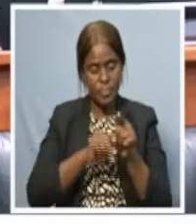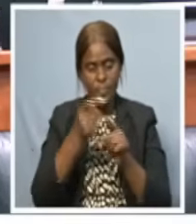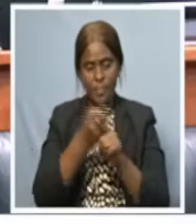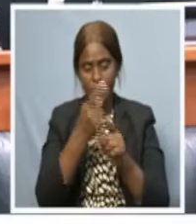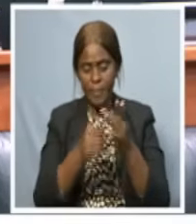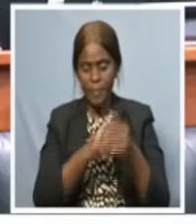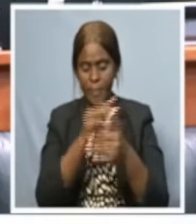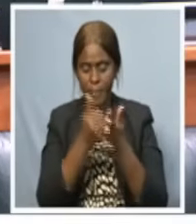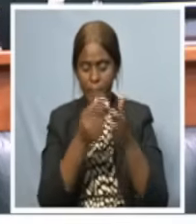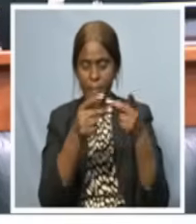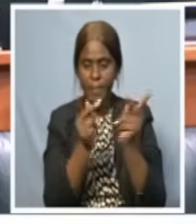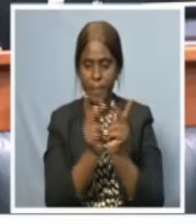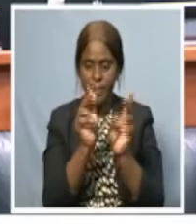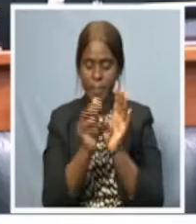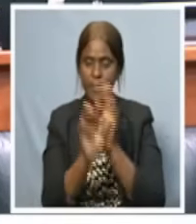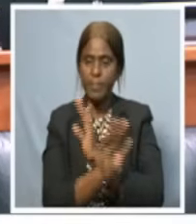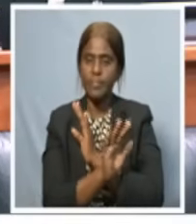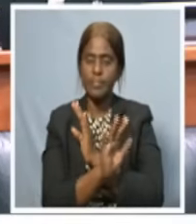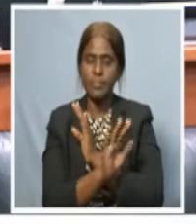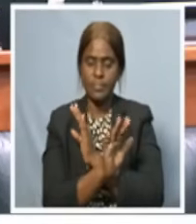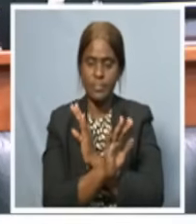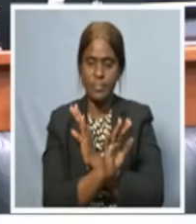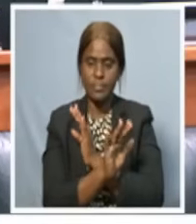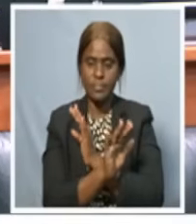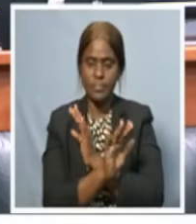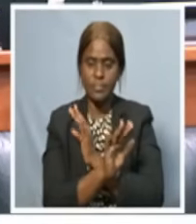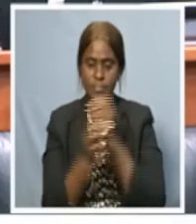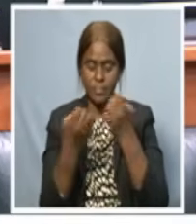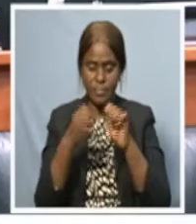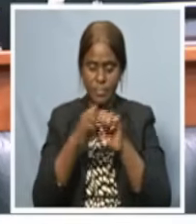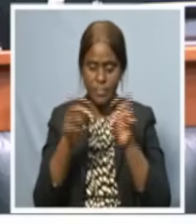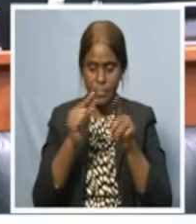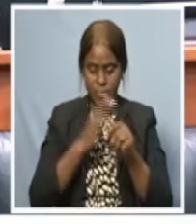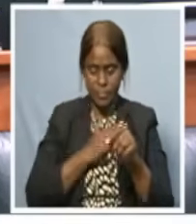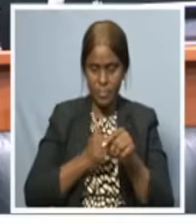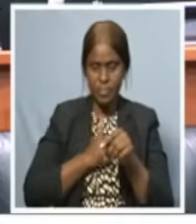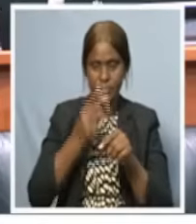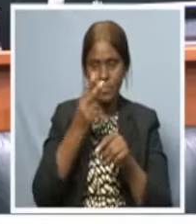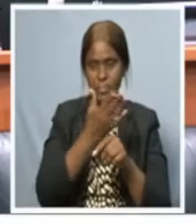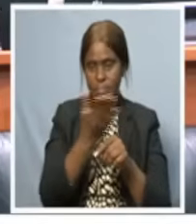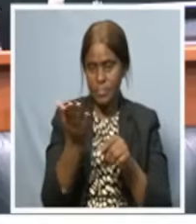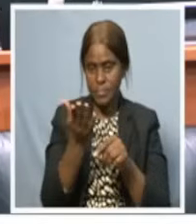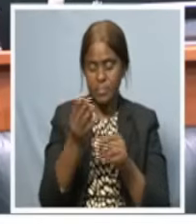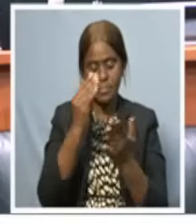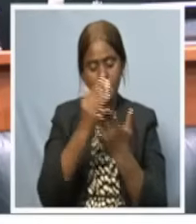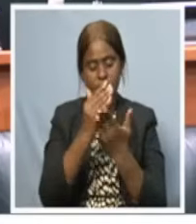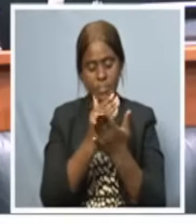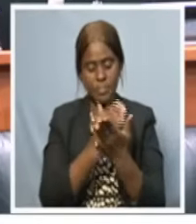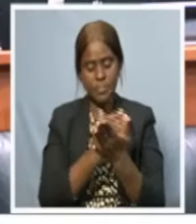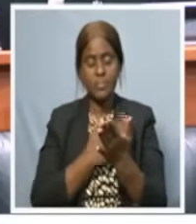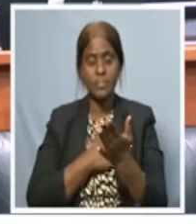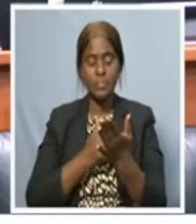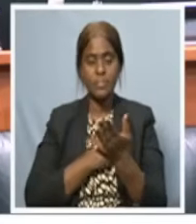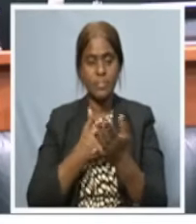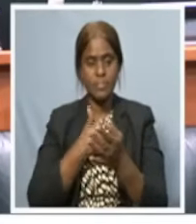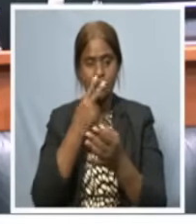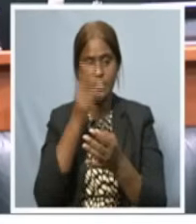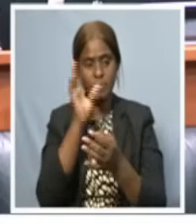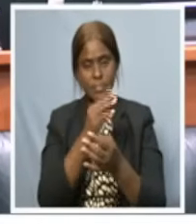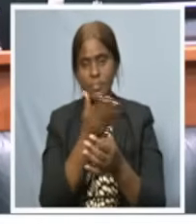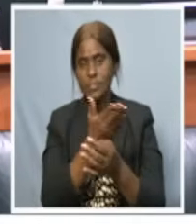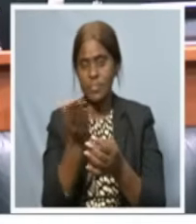from all corners of Zambia. Even when I looked at the list myself, when I saw